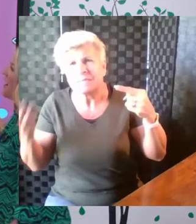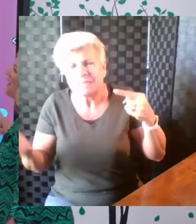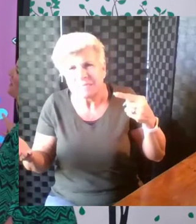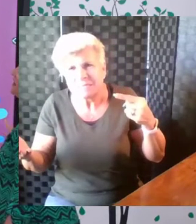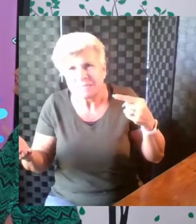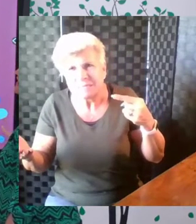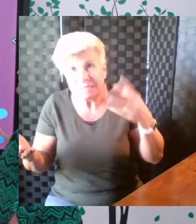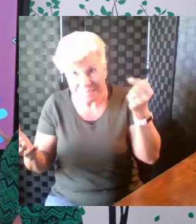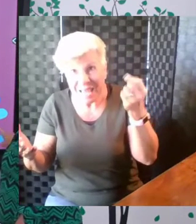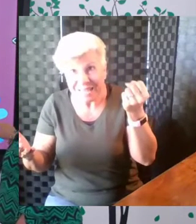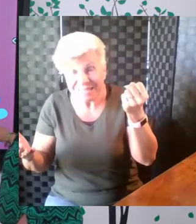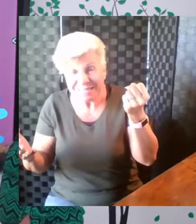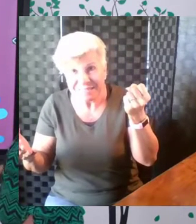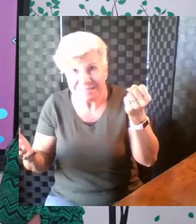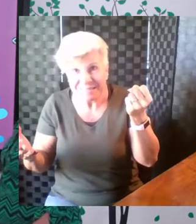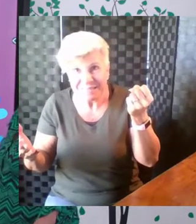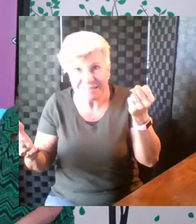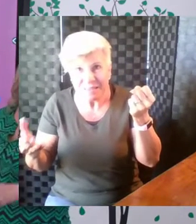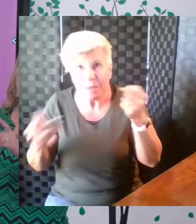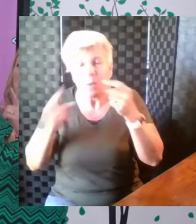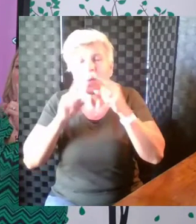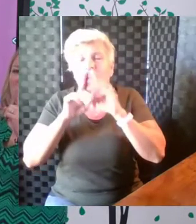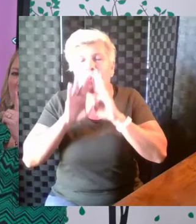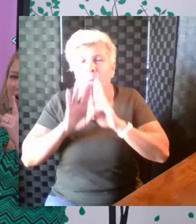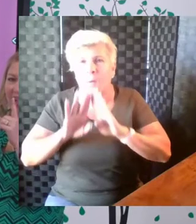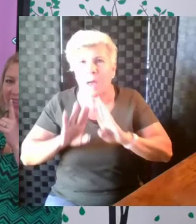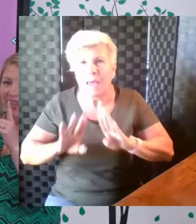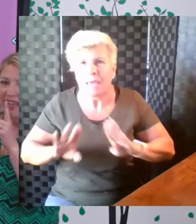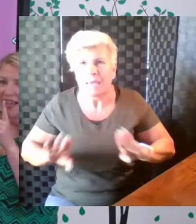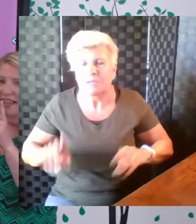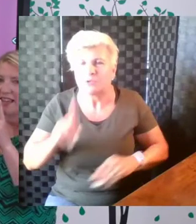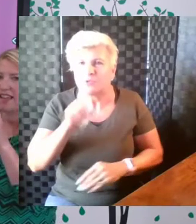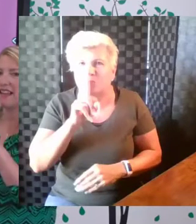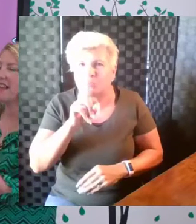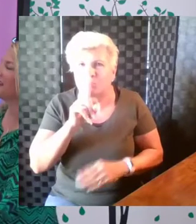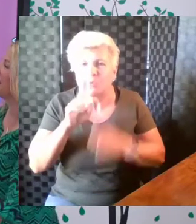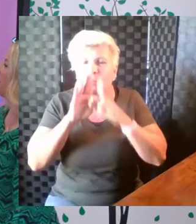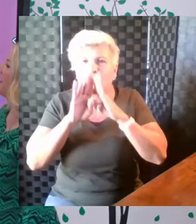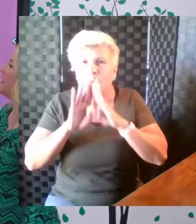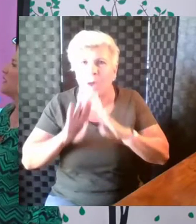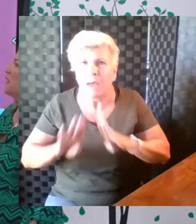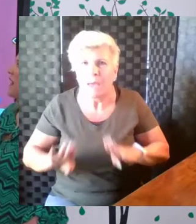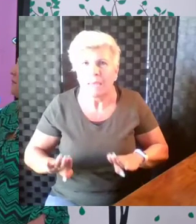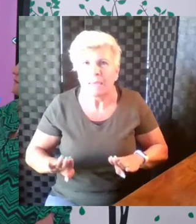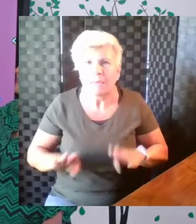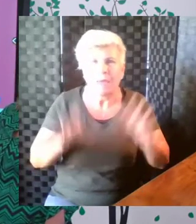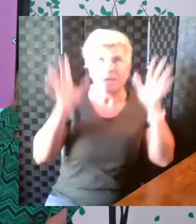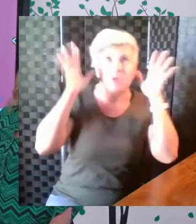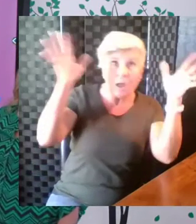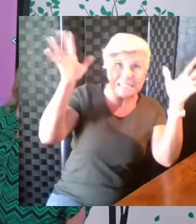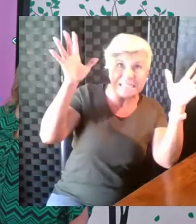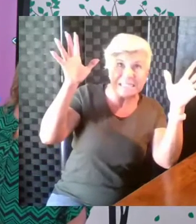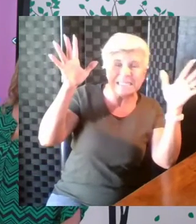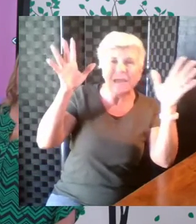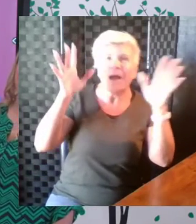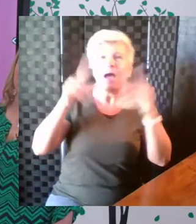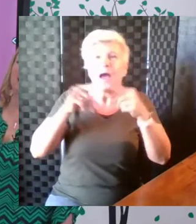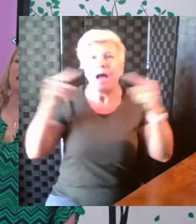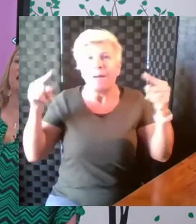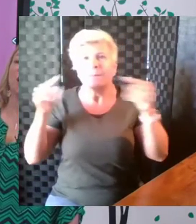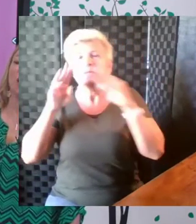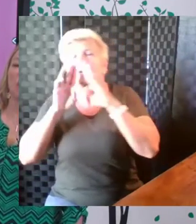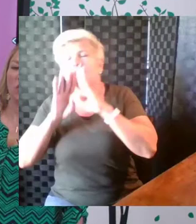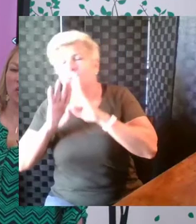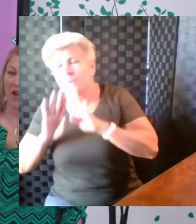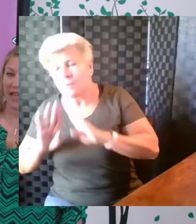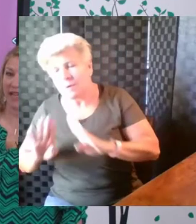Shout it out. Quiet. So the opposite of noisy